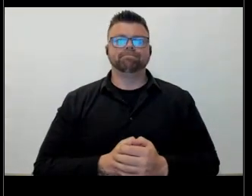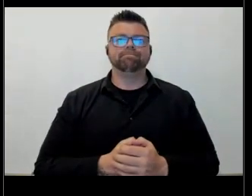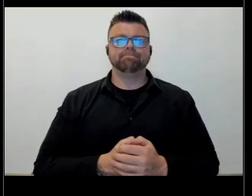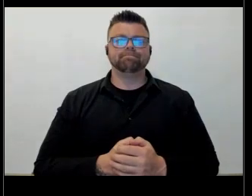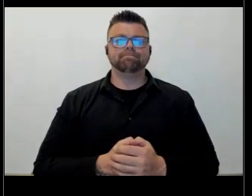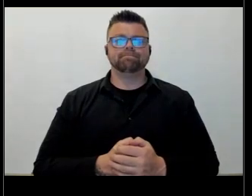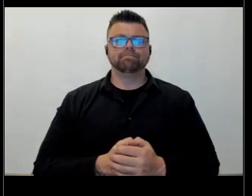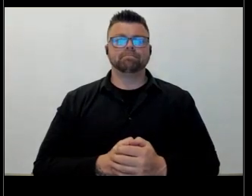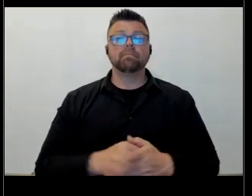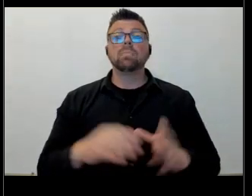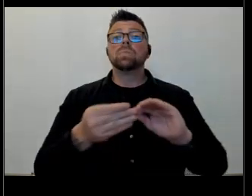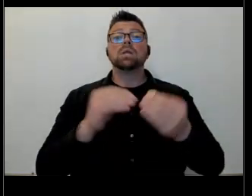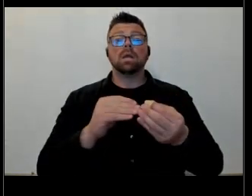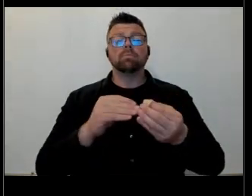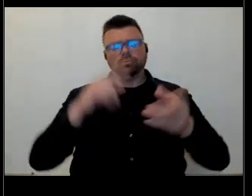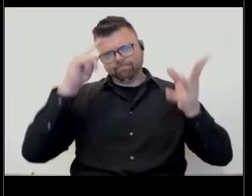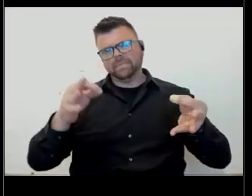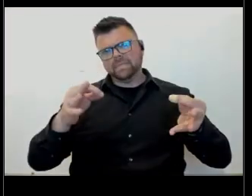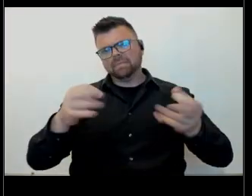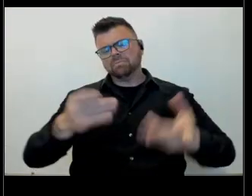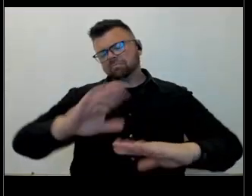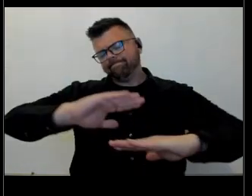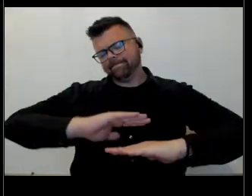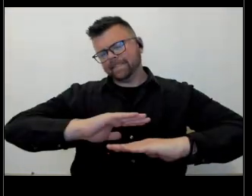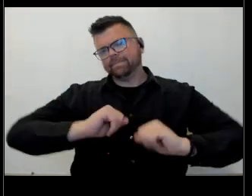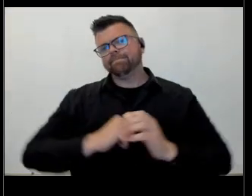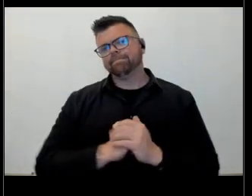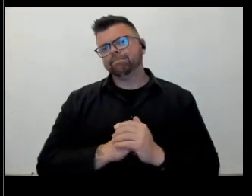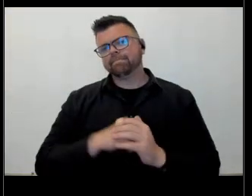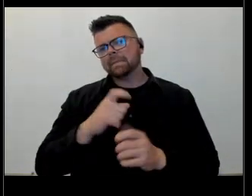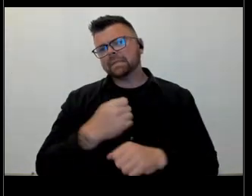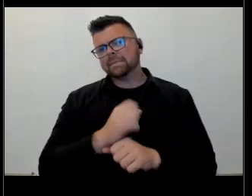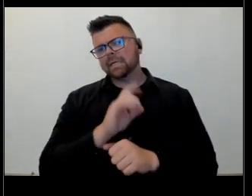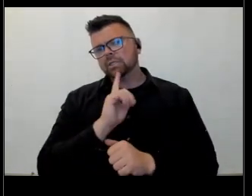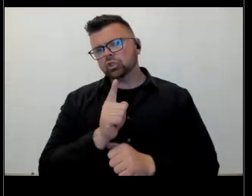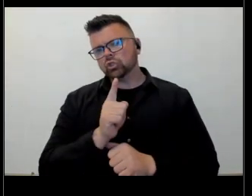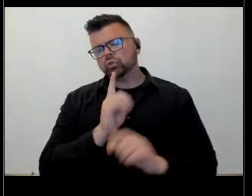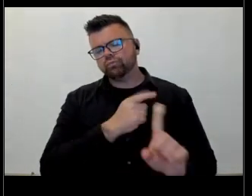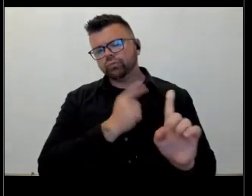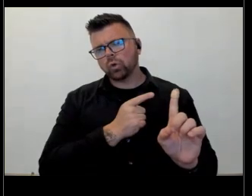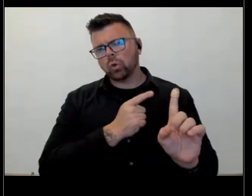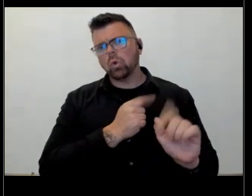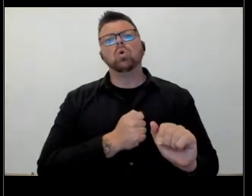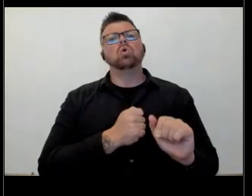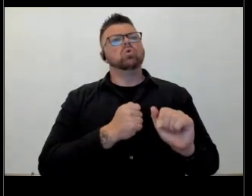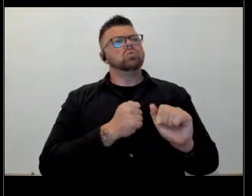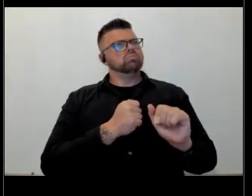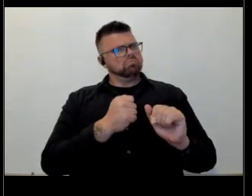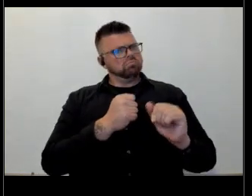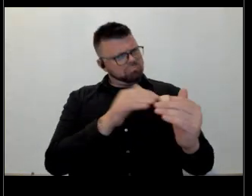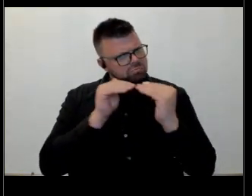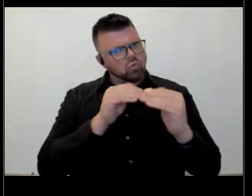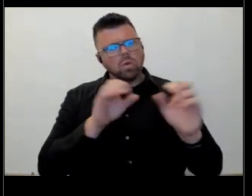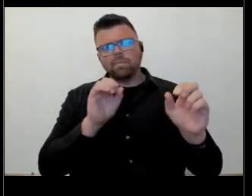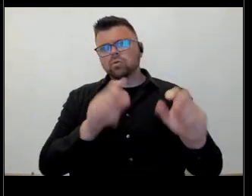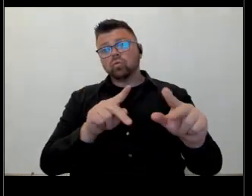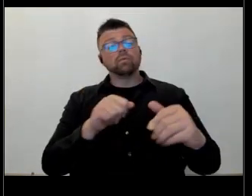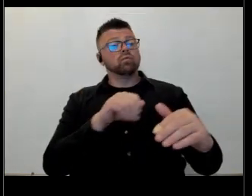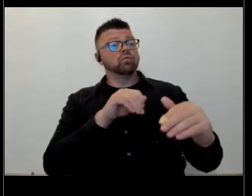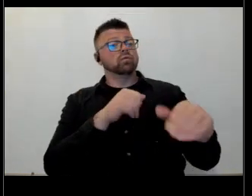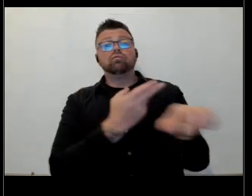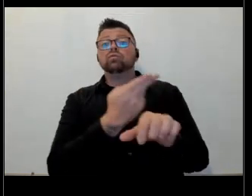The number determined to be sufficient must ensure an equitable opportunity for use by people